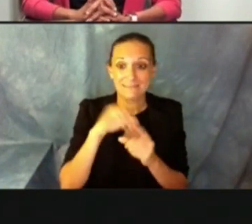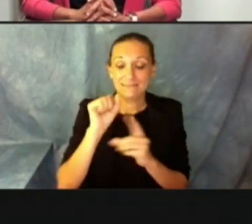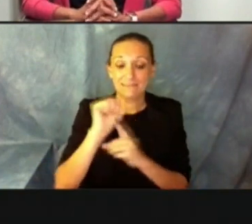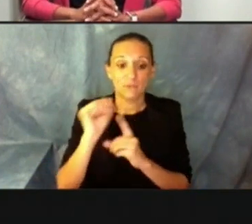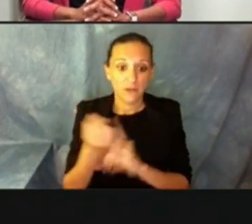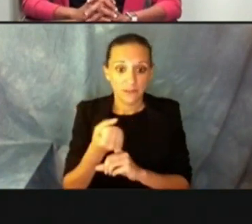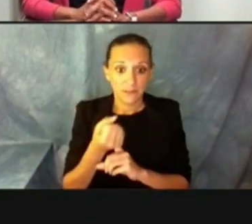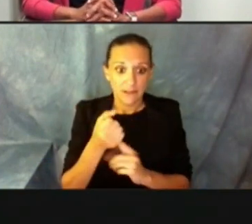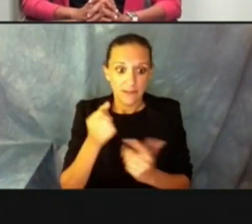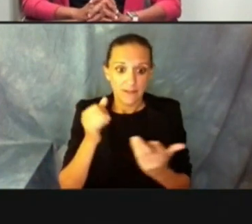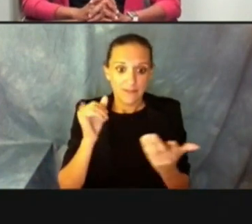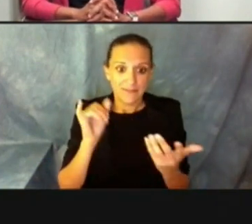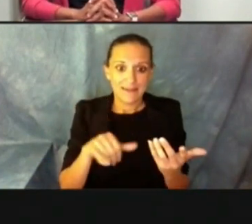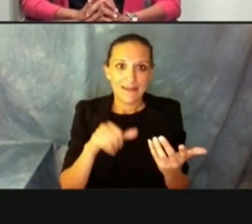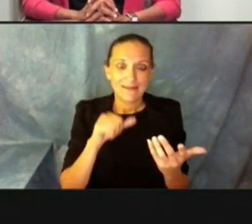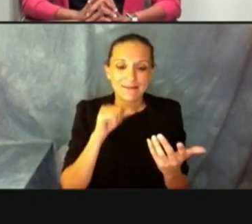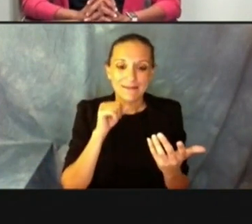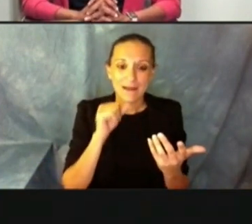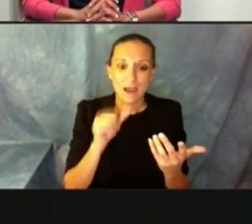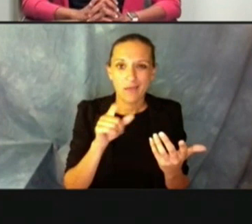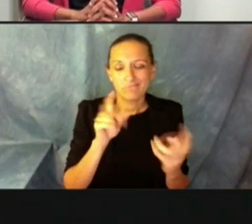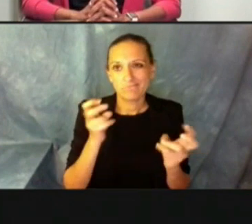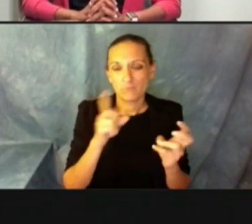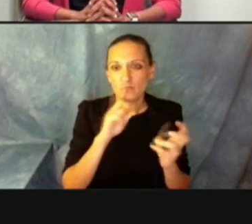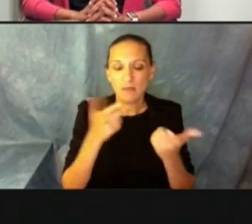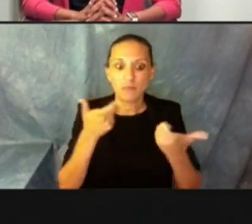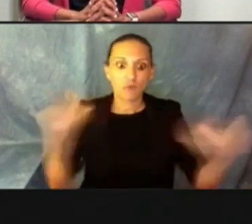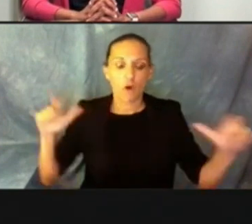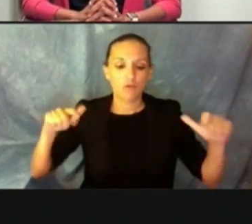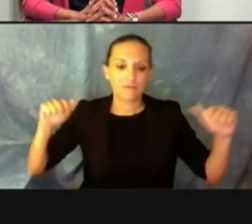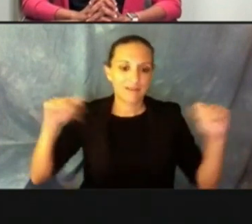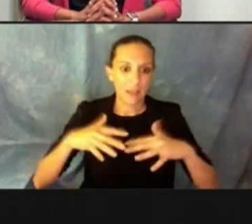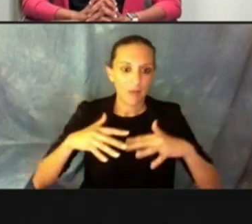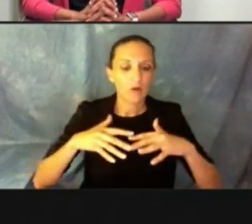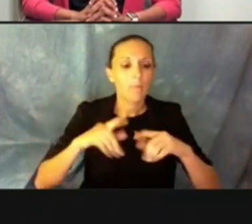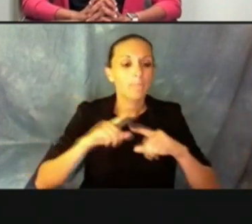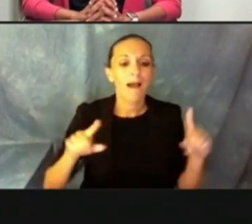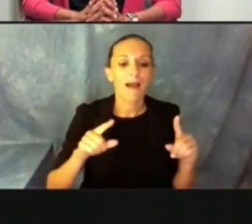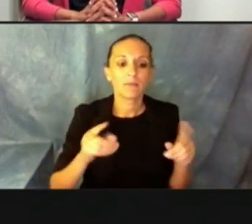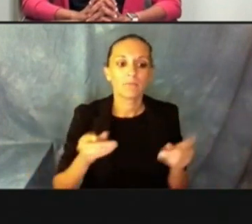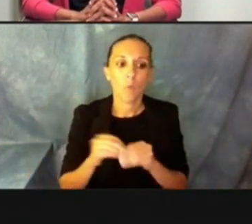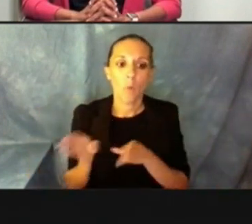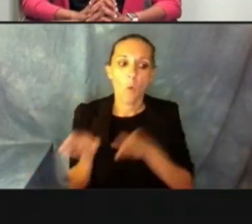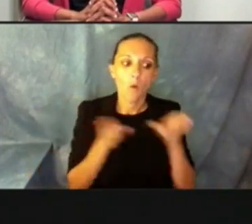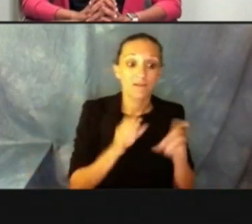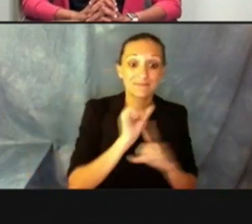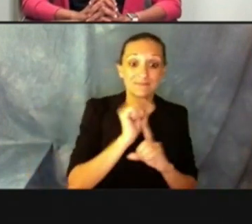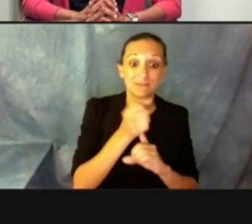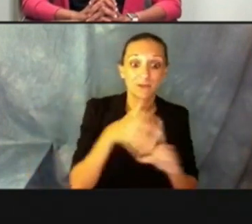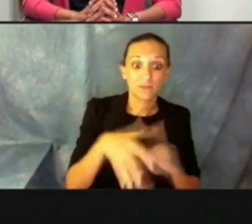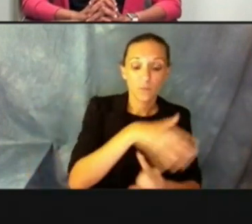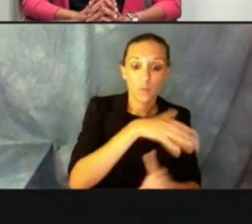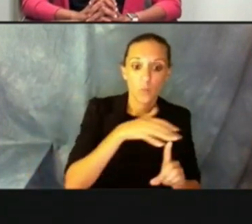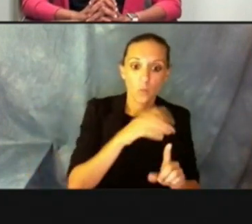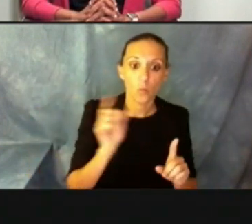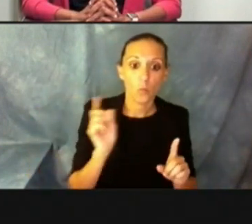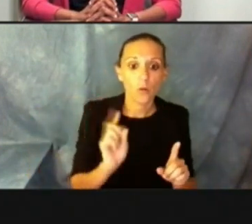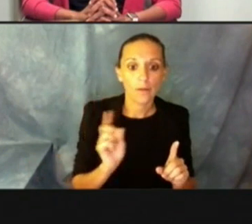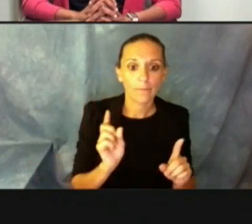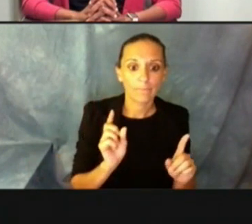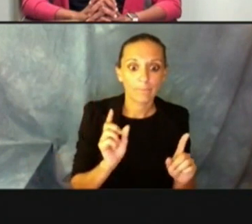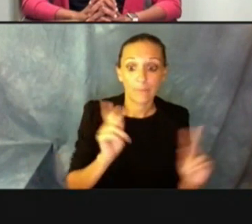are not necessarily large gatherings, but in settings where people are meeting